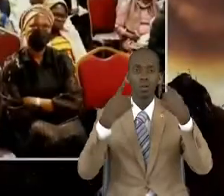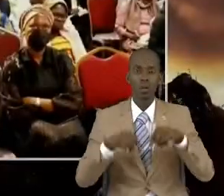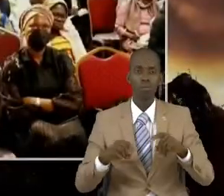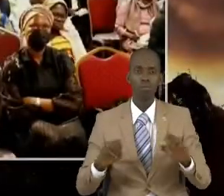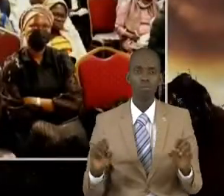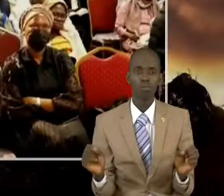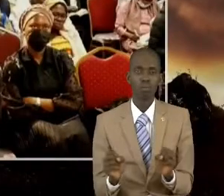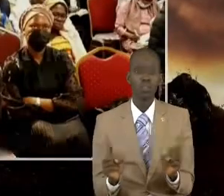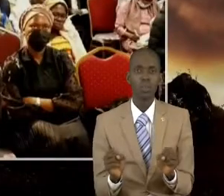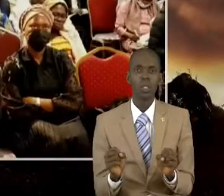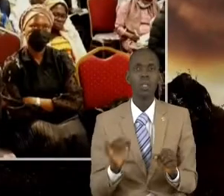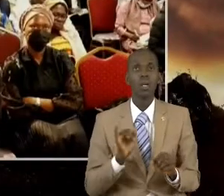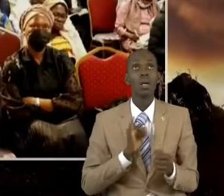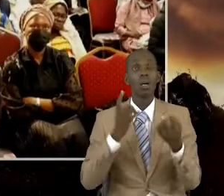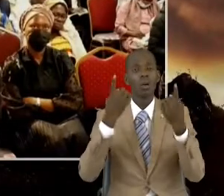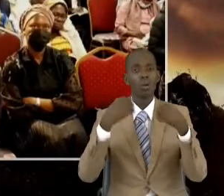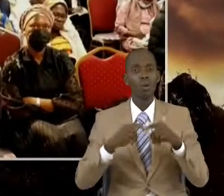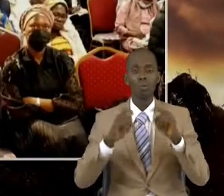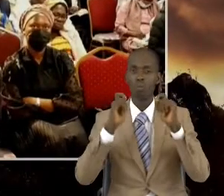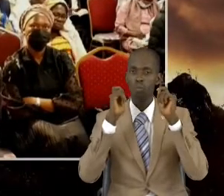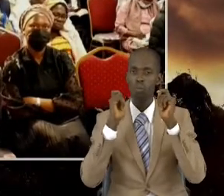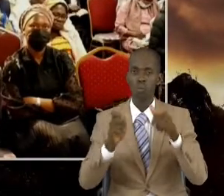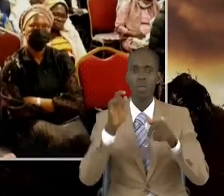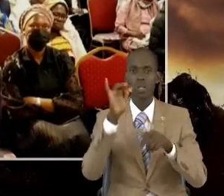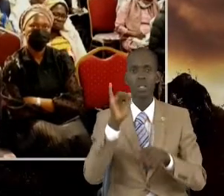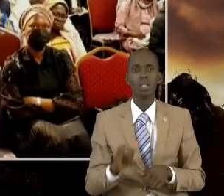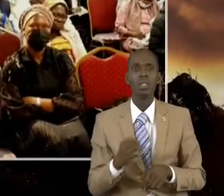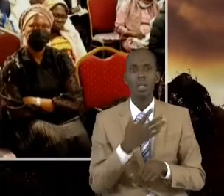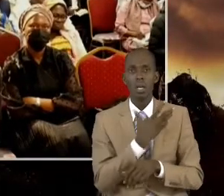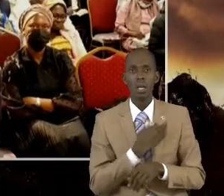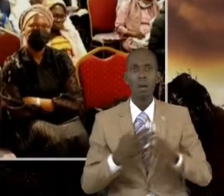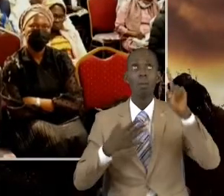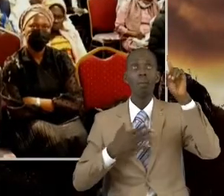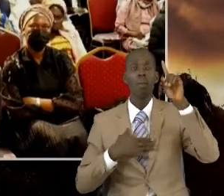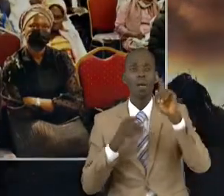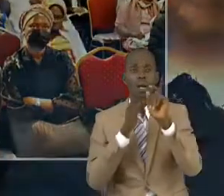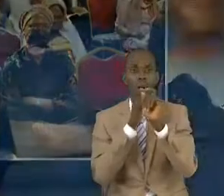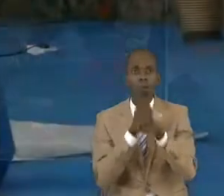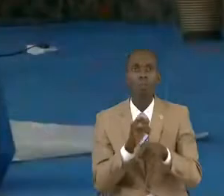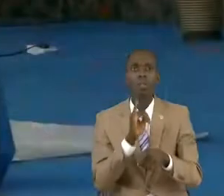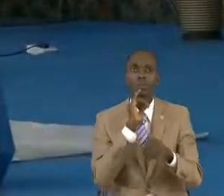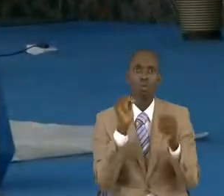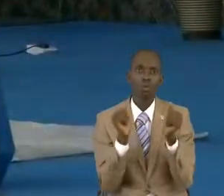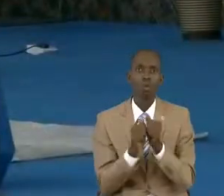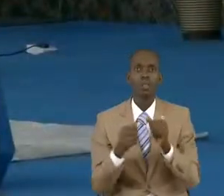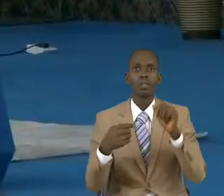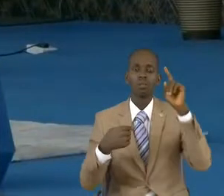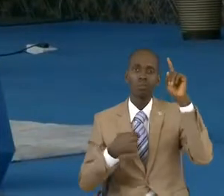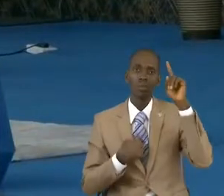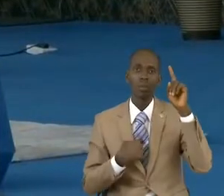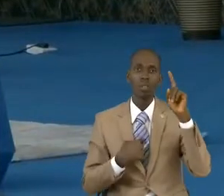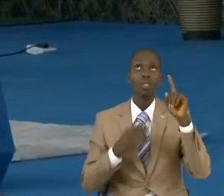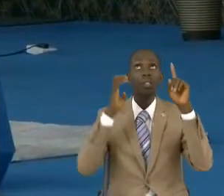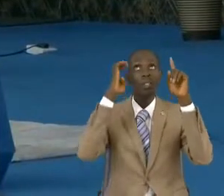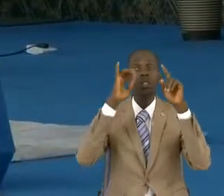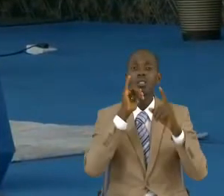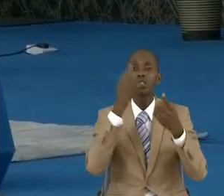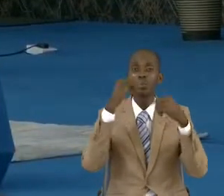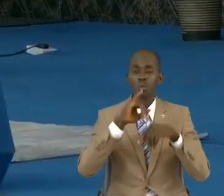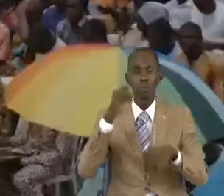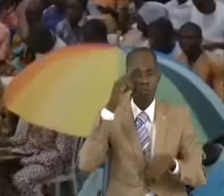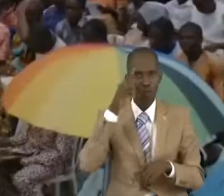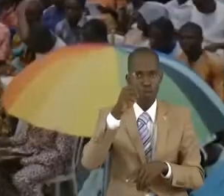I come quickly. And my reward is with me, is coming for you at the